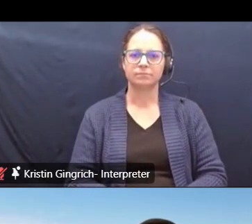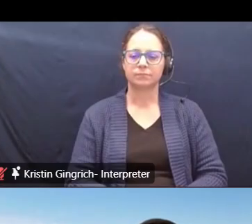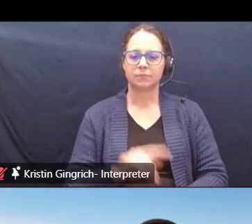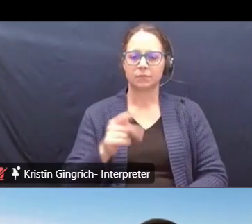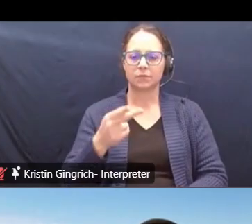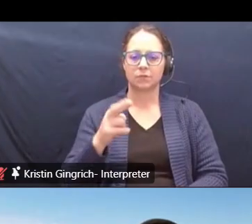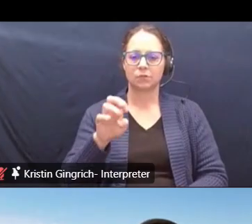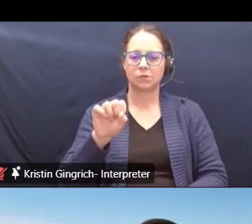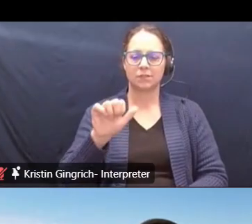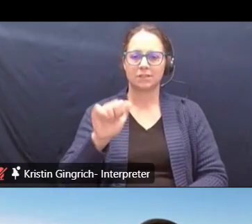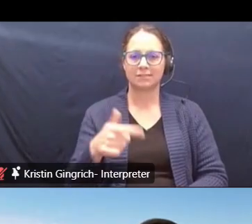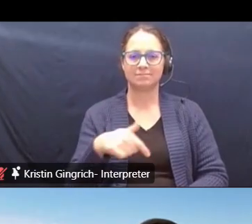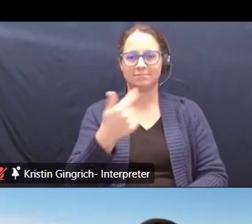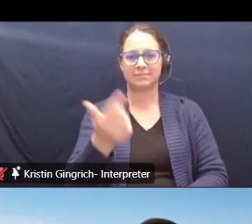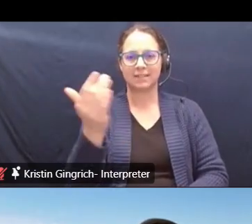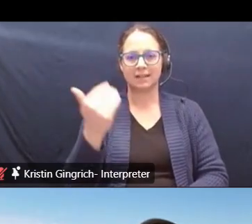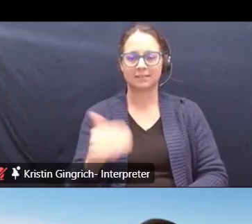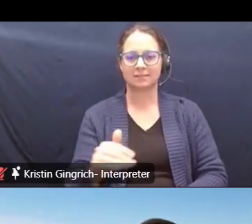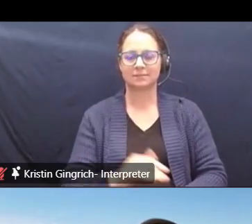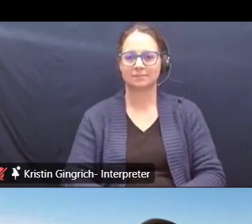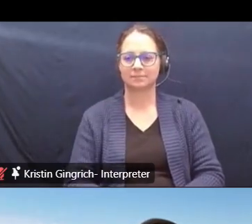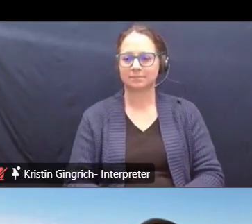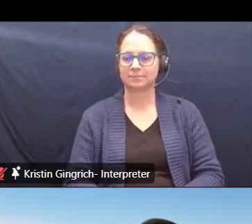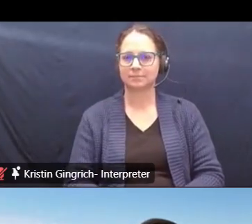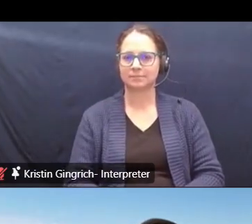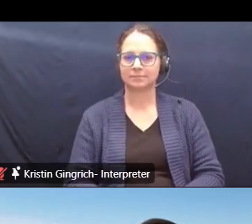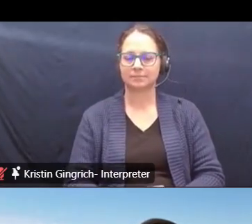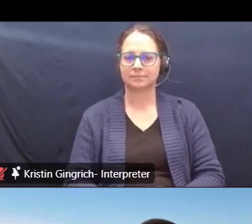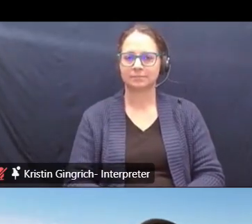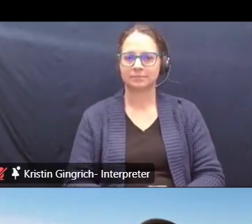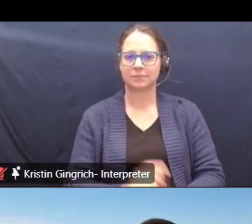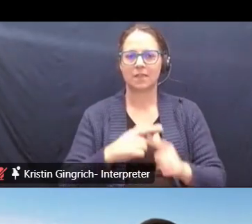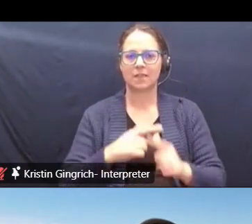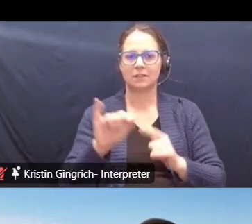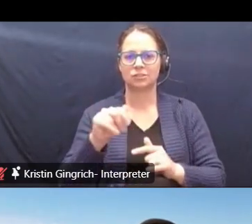Teresa, you are up next. And then Jackie.